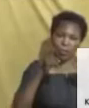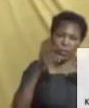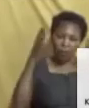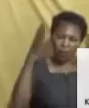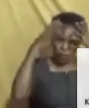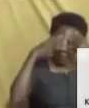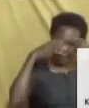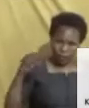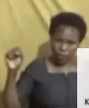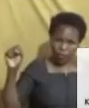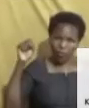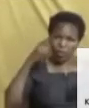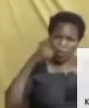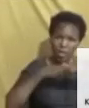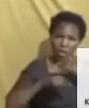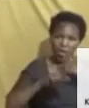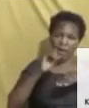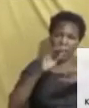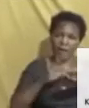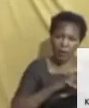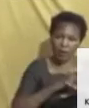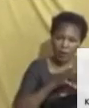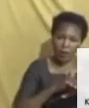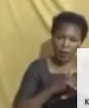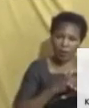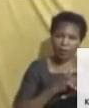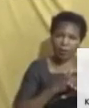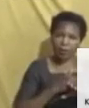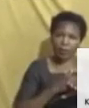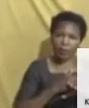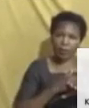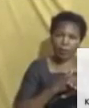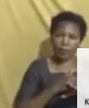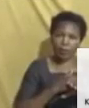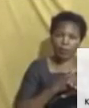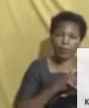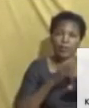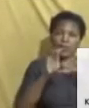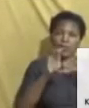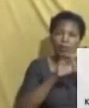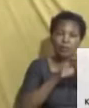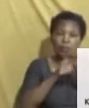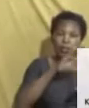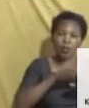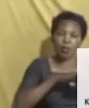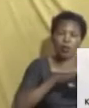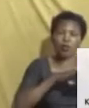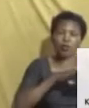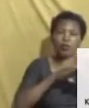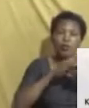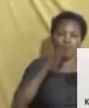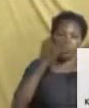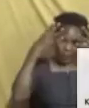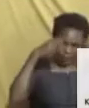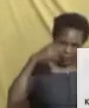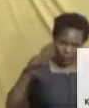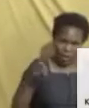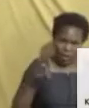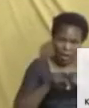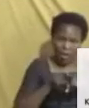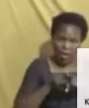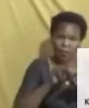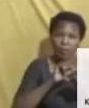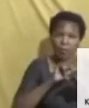in Commonwealth Africa, the chapter on presidentialism and constituent